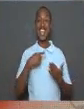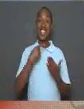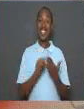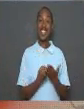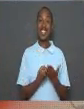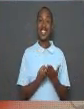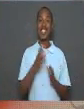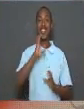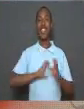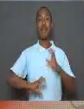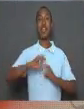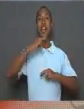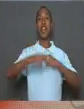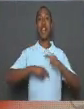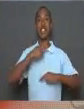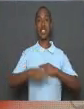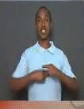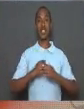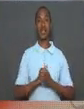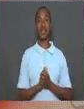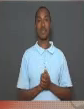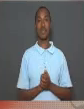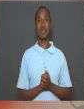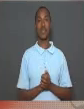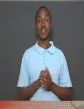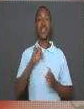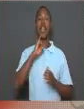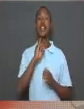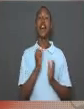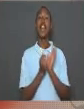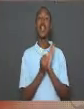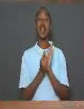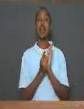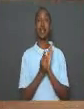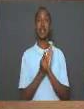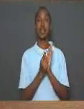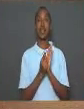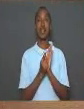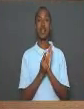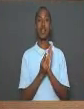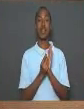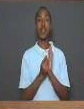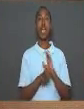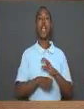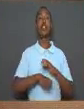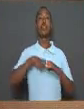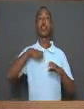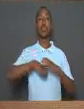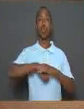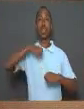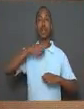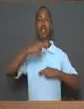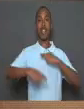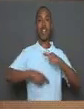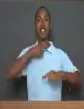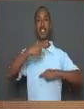This chemical reaction is an example of an exothermic